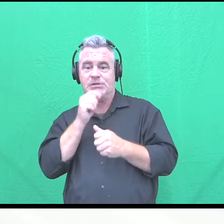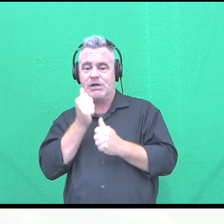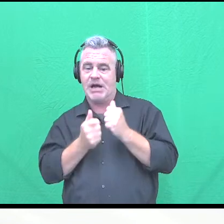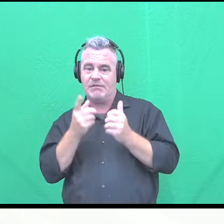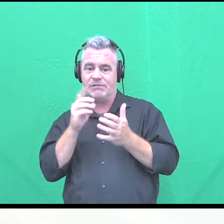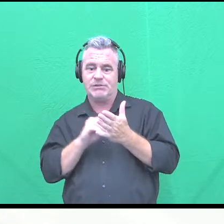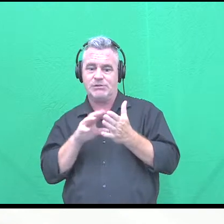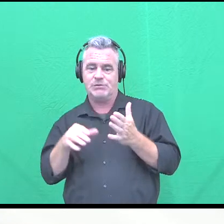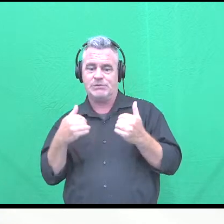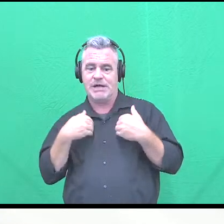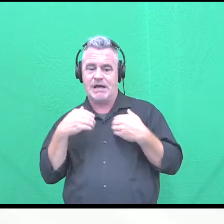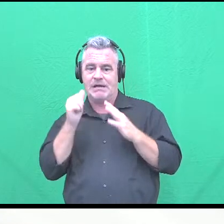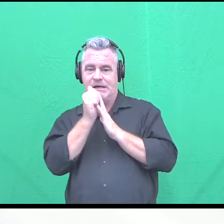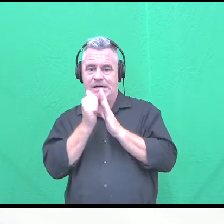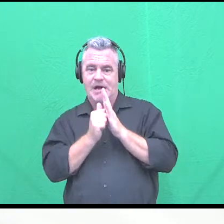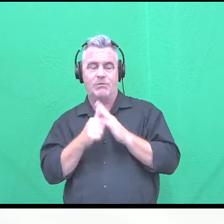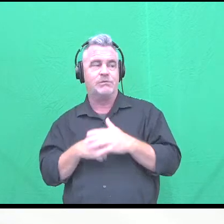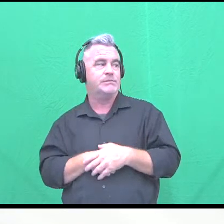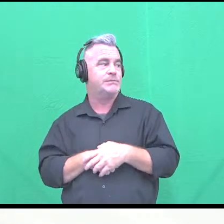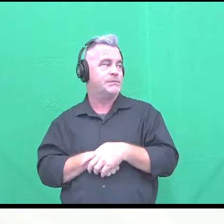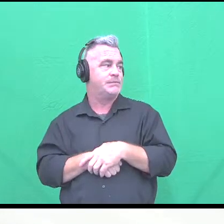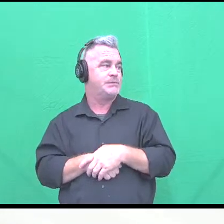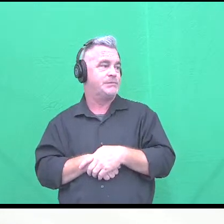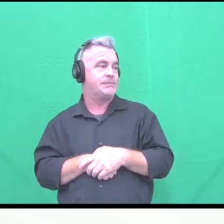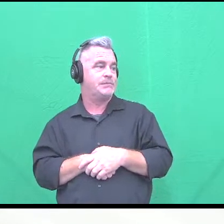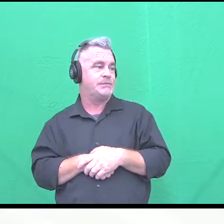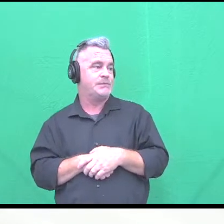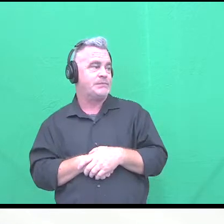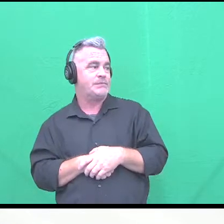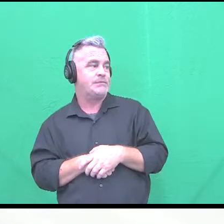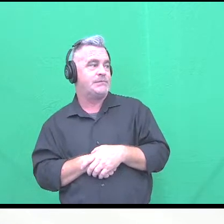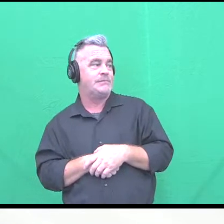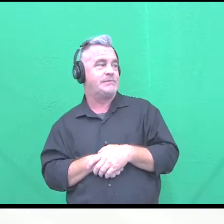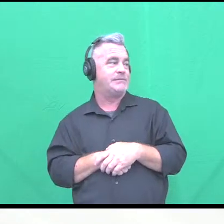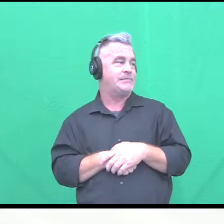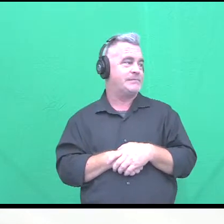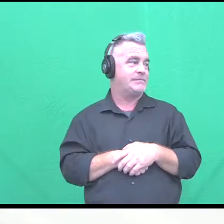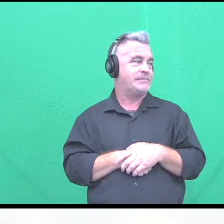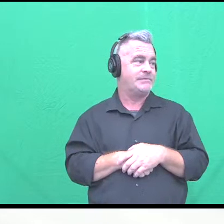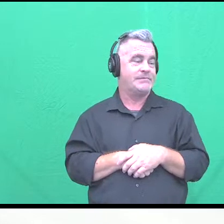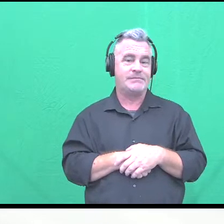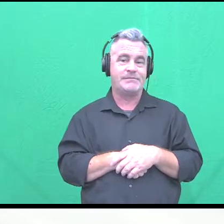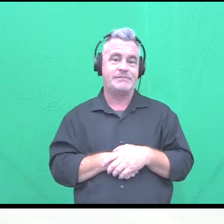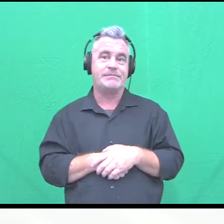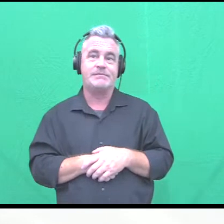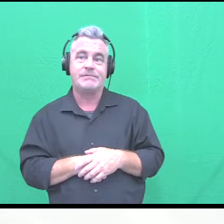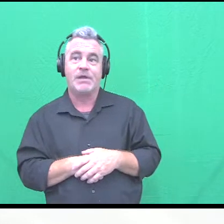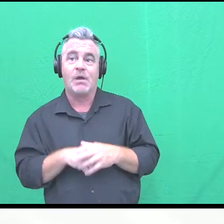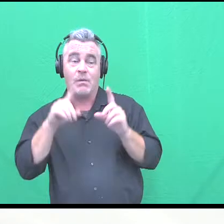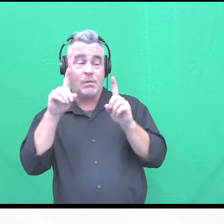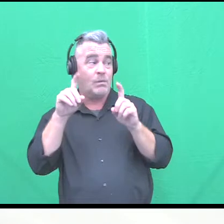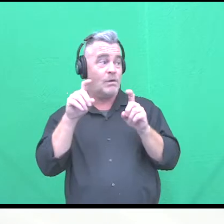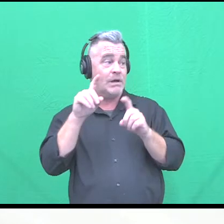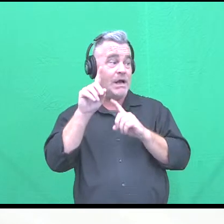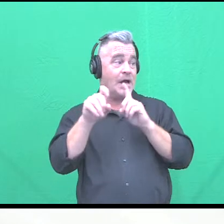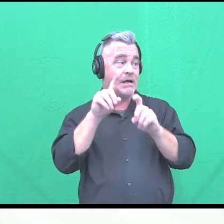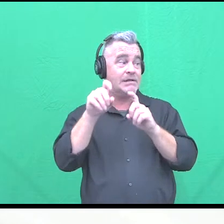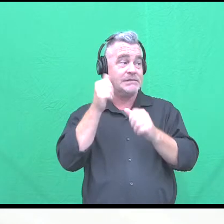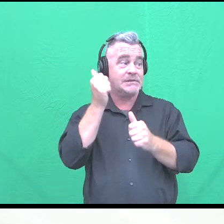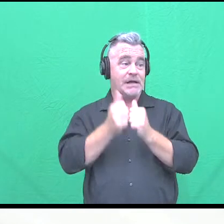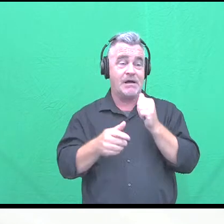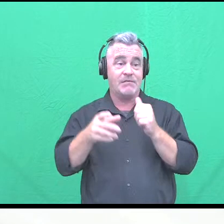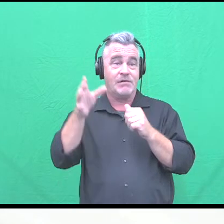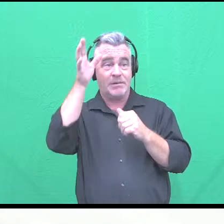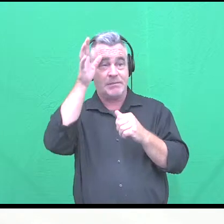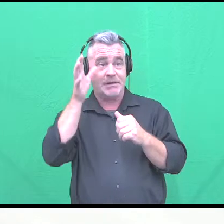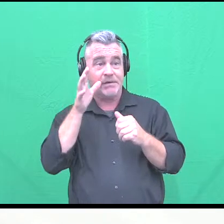had an account, which is really awesome. And then we do survey our parents every year through Panorama, and then